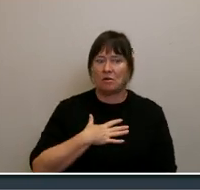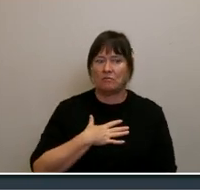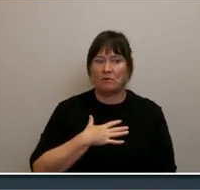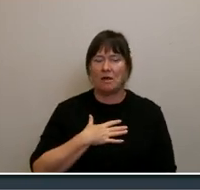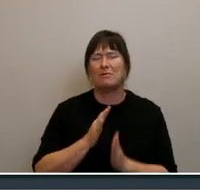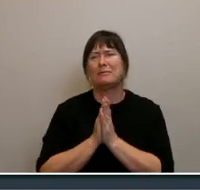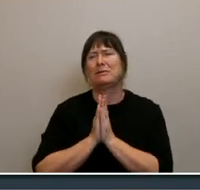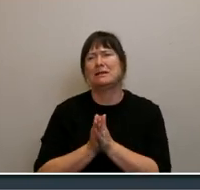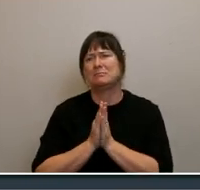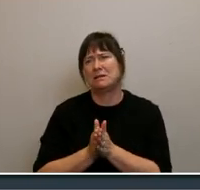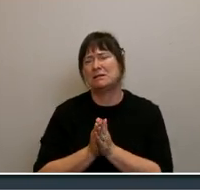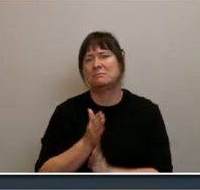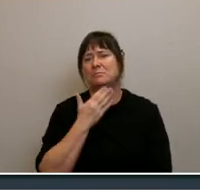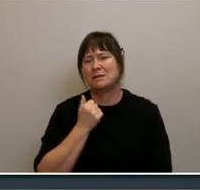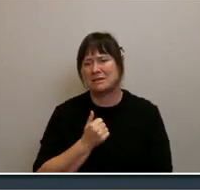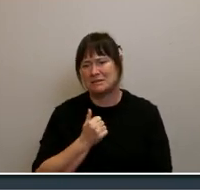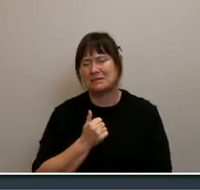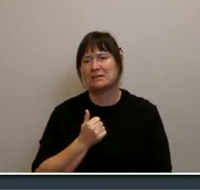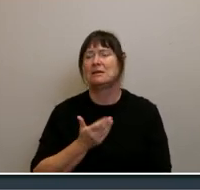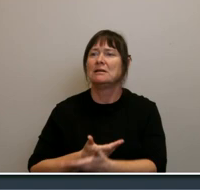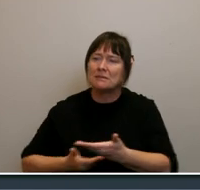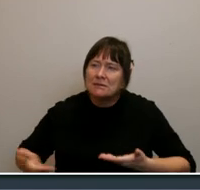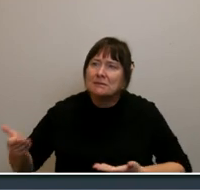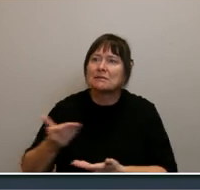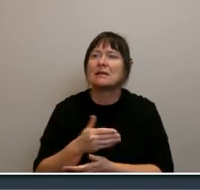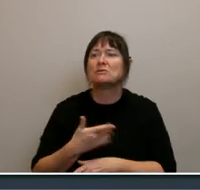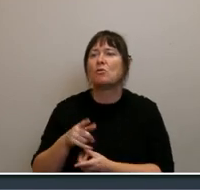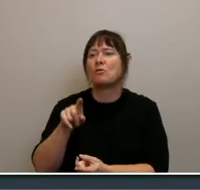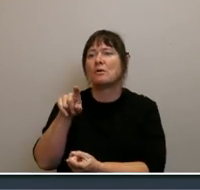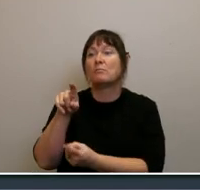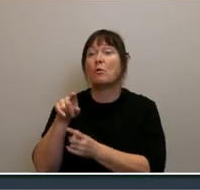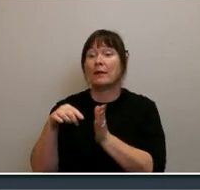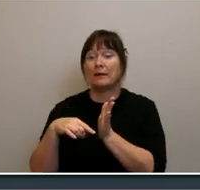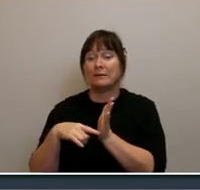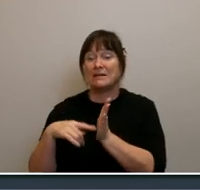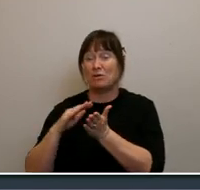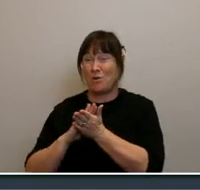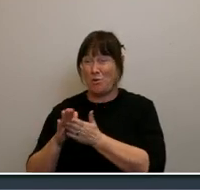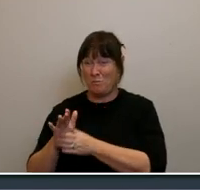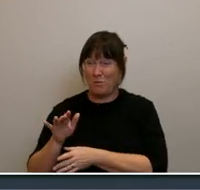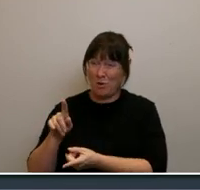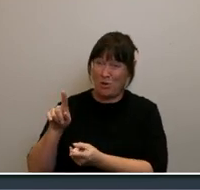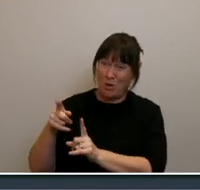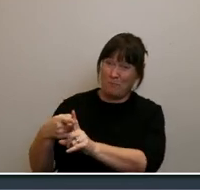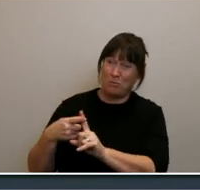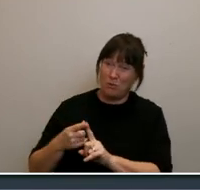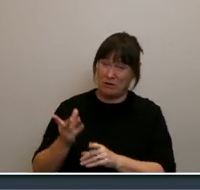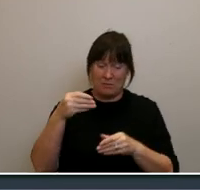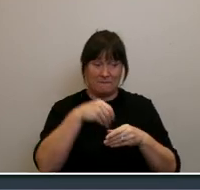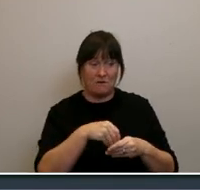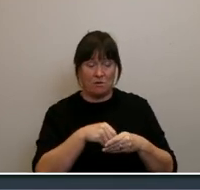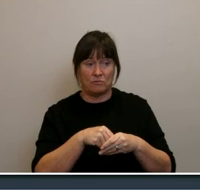plead with the City Council if they could possibly have a discussion or employ Terry Hume to get involved somehow